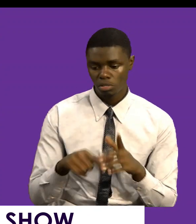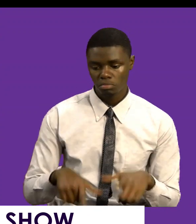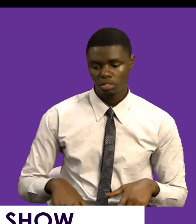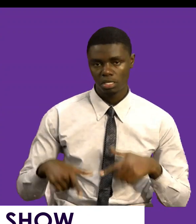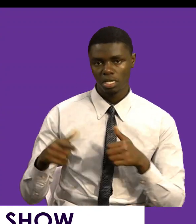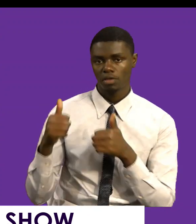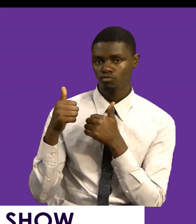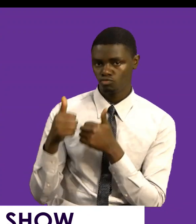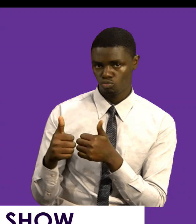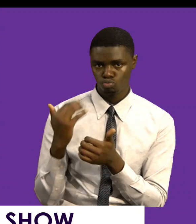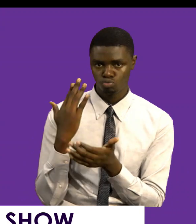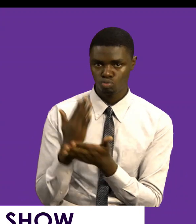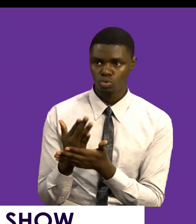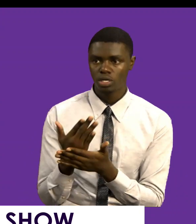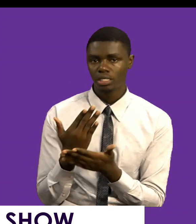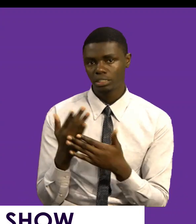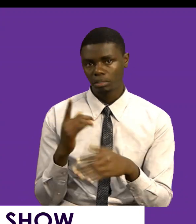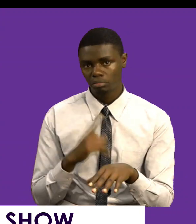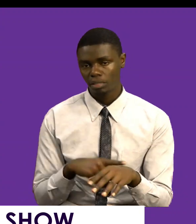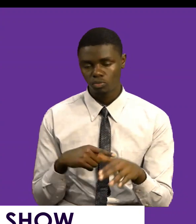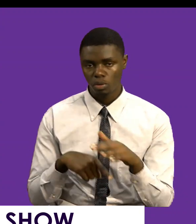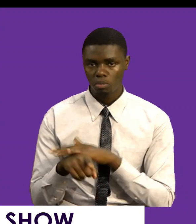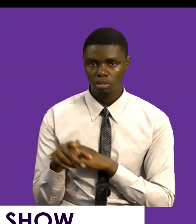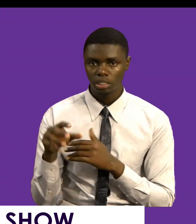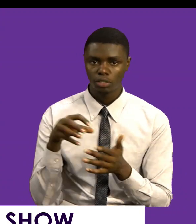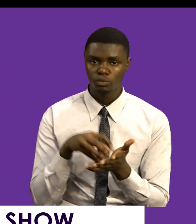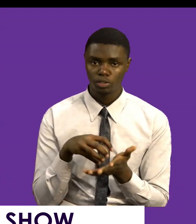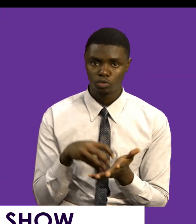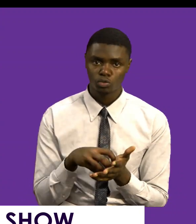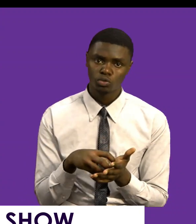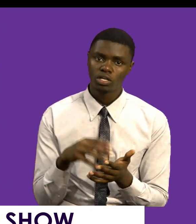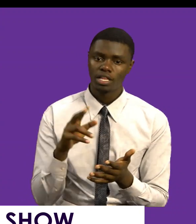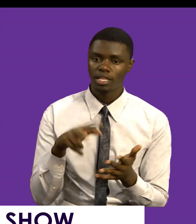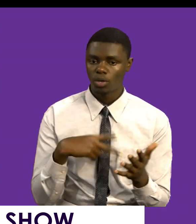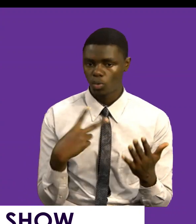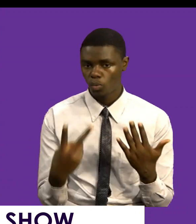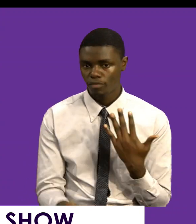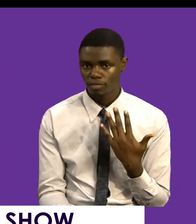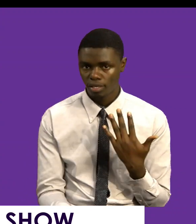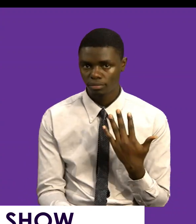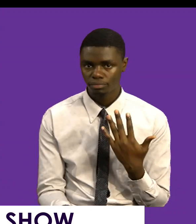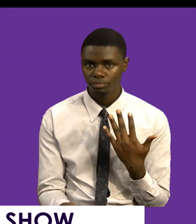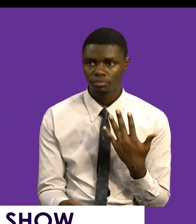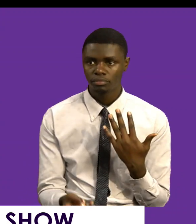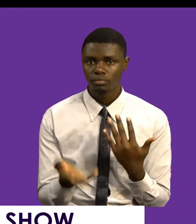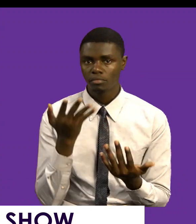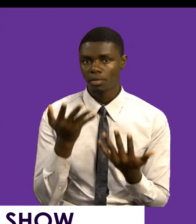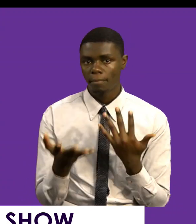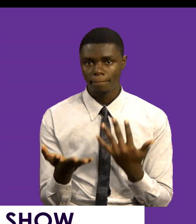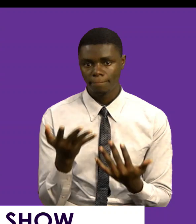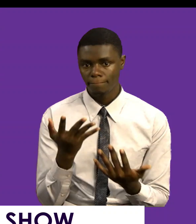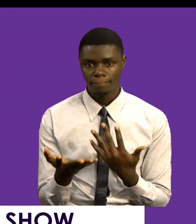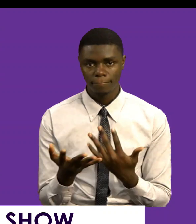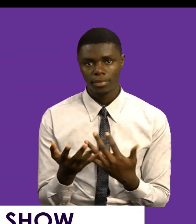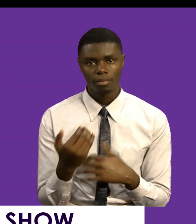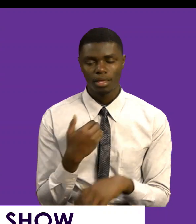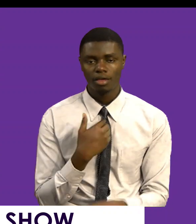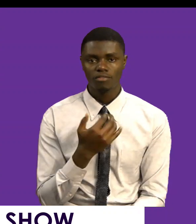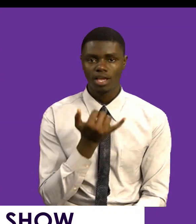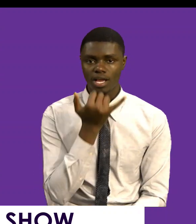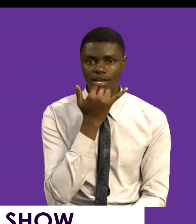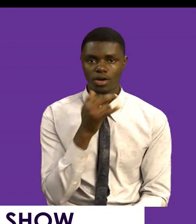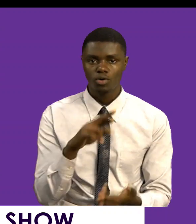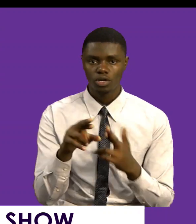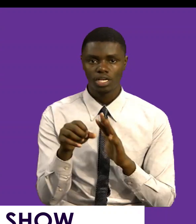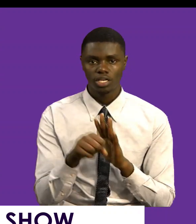reality. Sometimes we get into situations, we fail. You may end up getting into a wrong relationship.